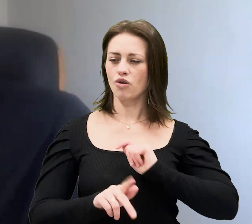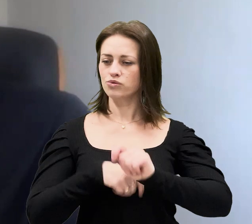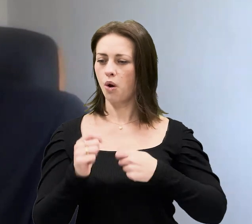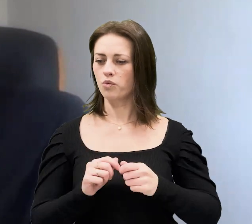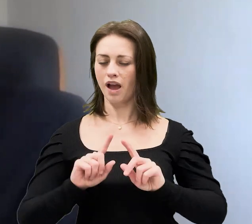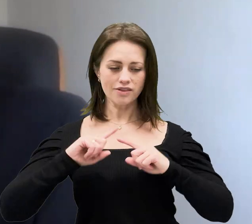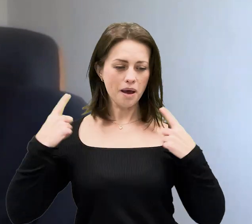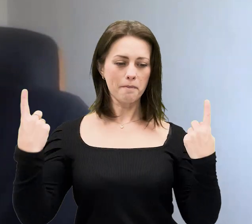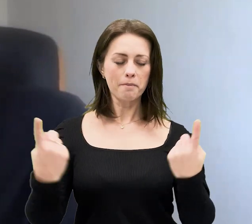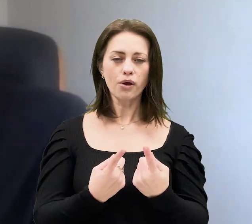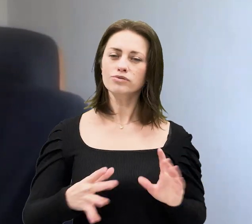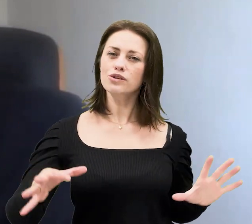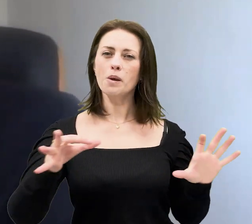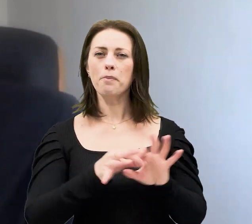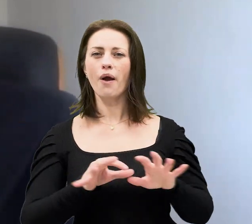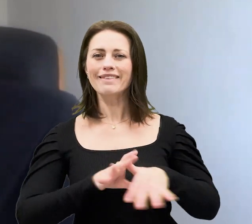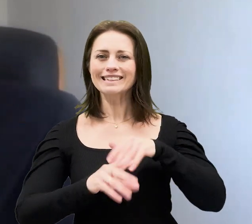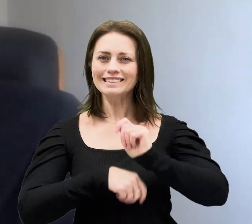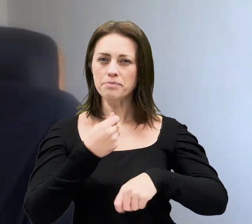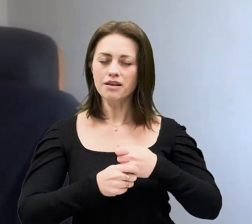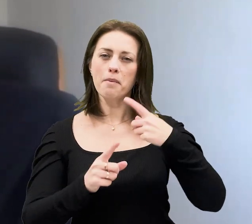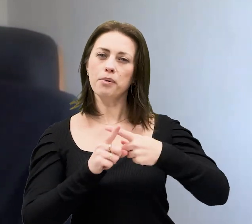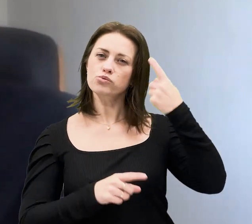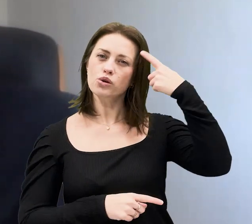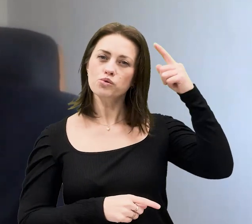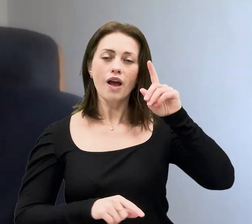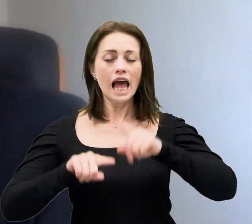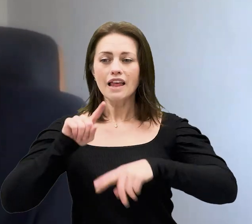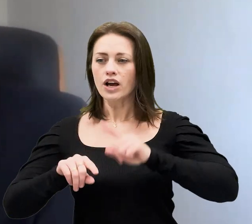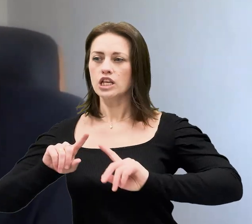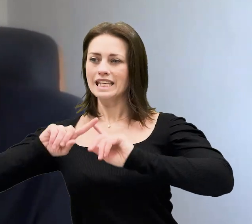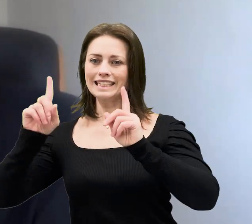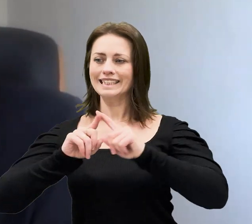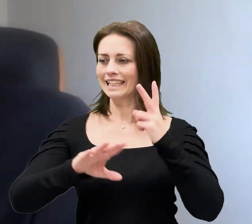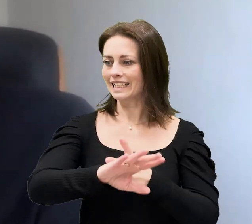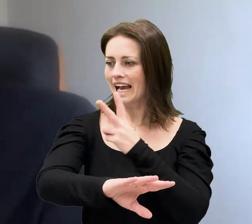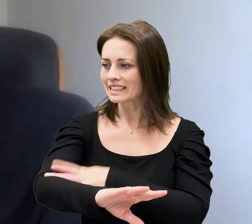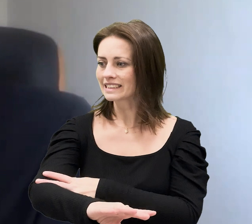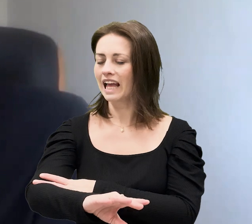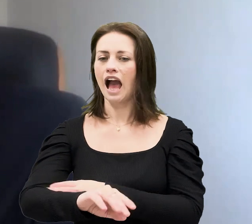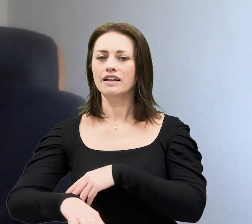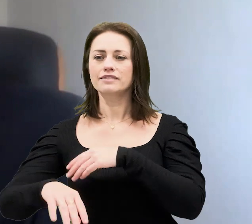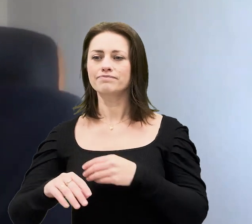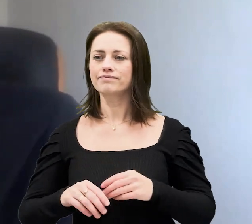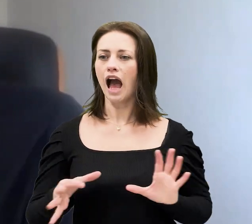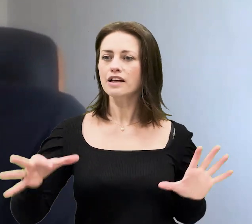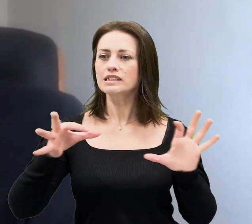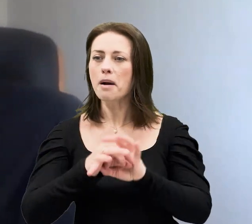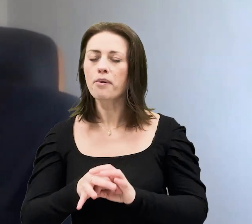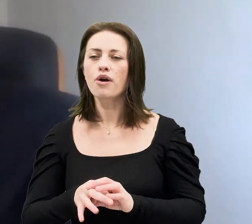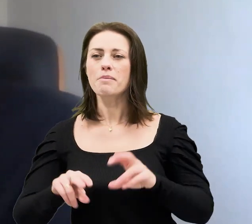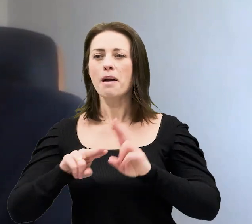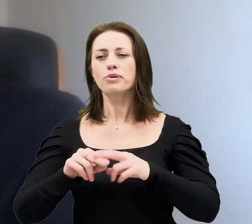which come from very different parts of the world, and through them spread, awareness and consciousness on the issue